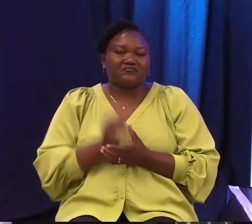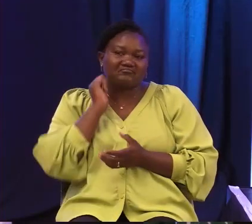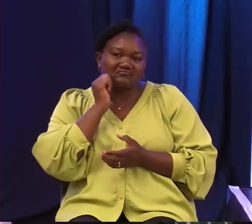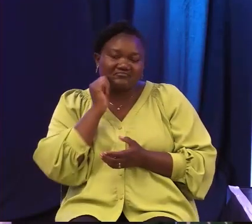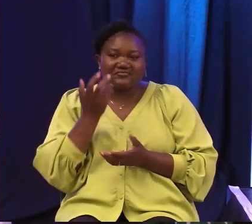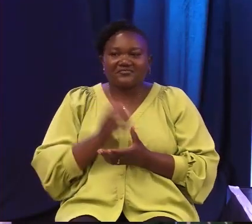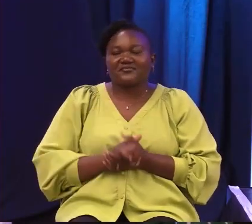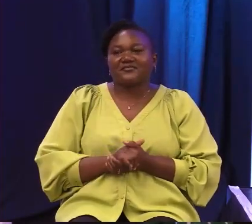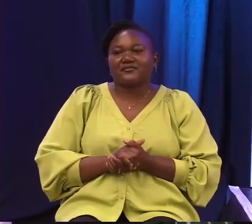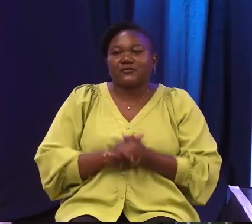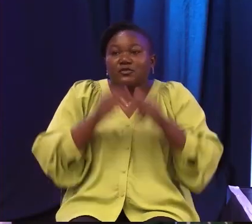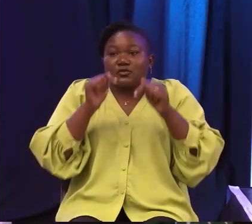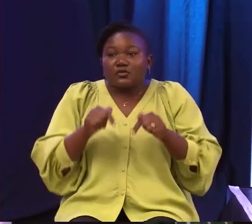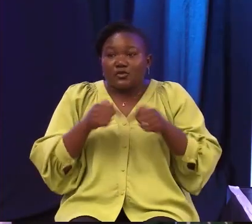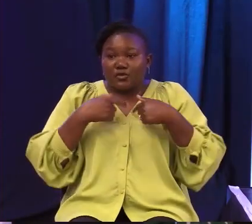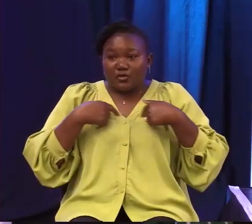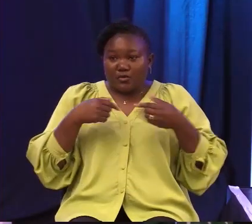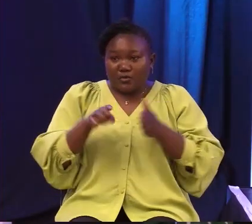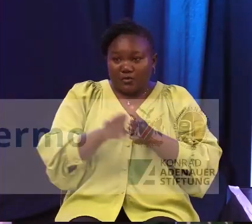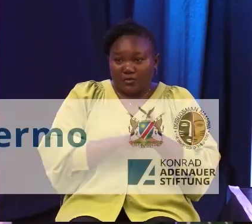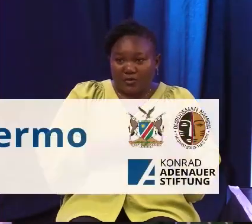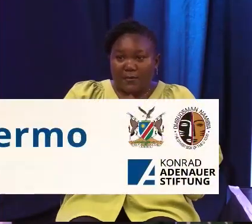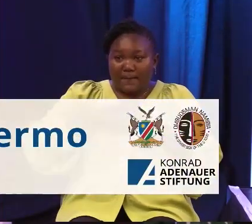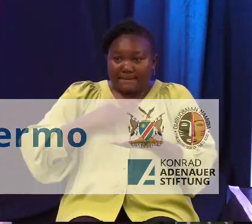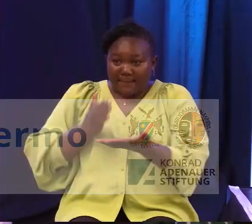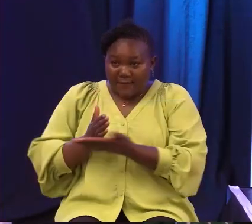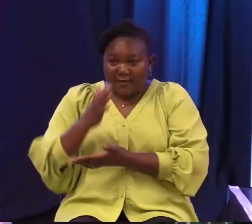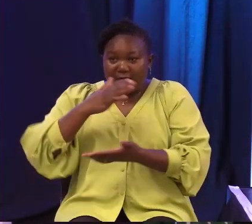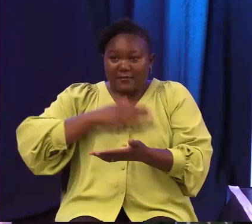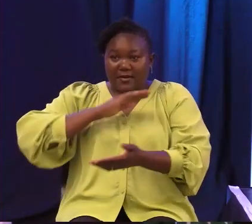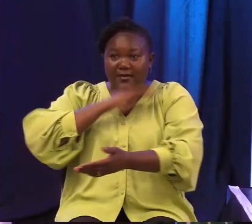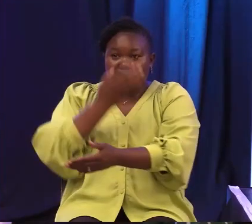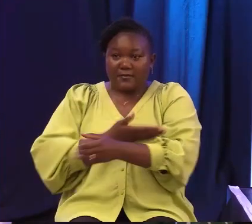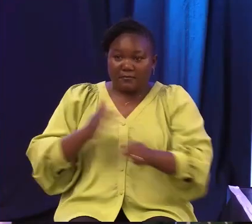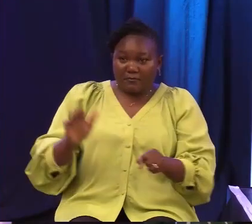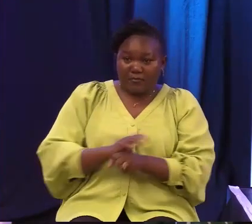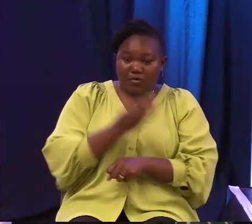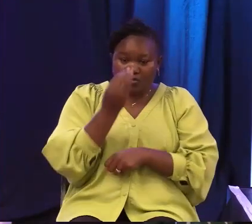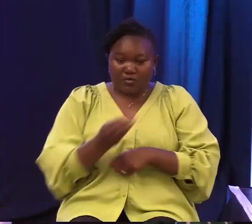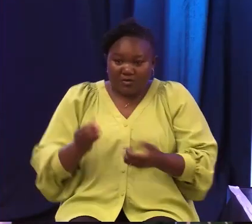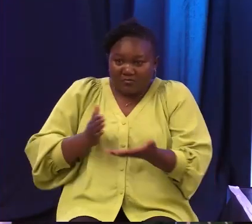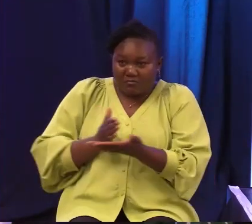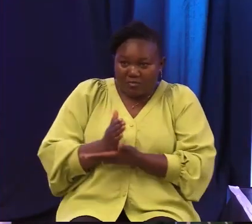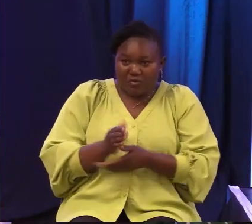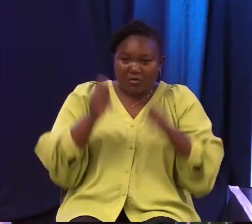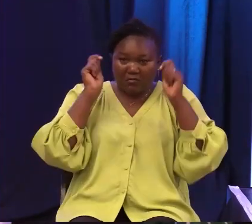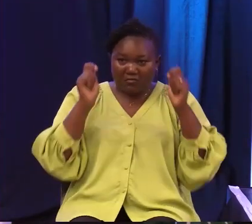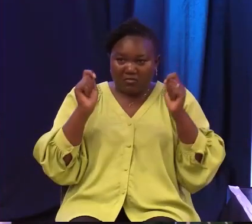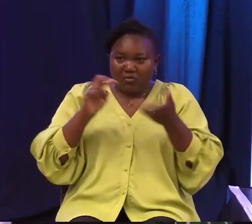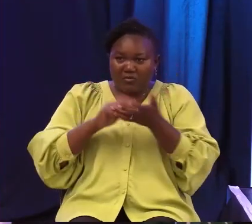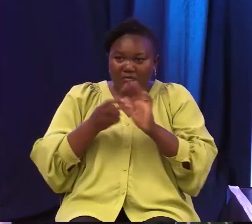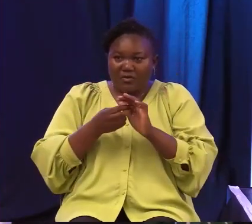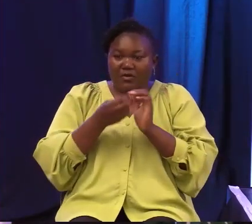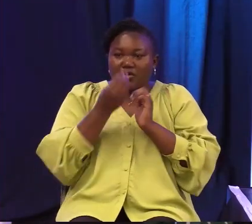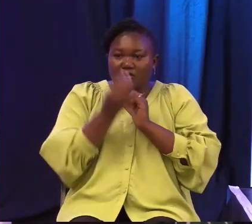Today we're here to promote the My Rights My Superpowers Children's Right campaign and unveil the